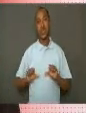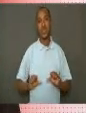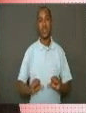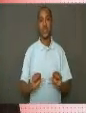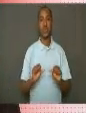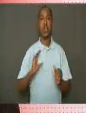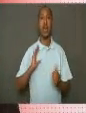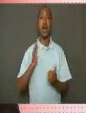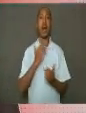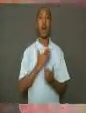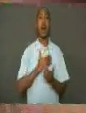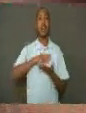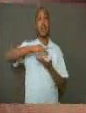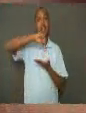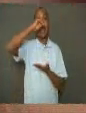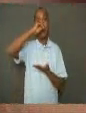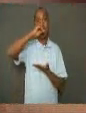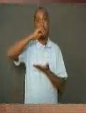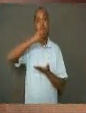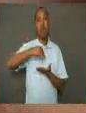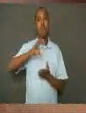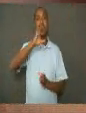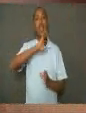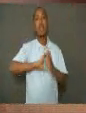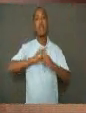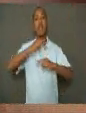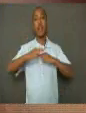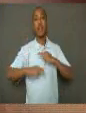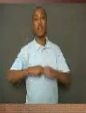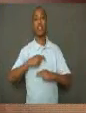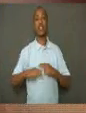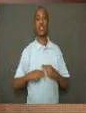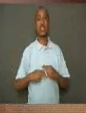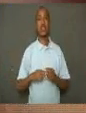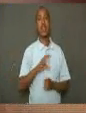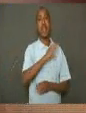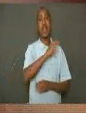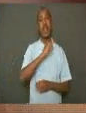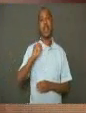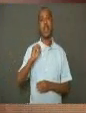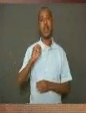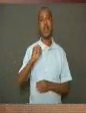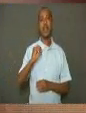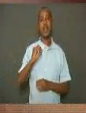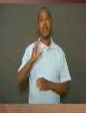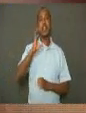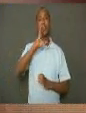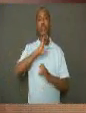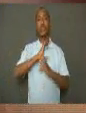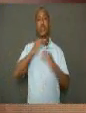continue our study of chemical reactions and